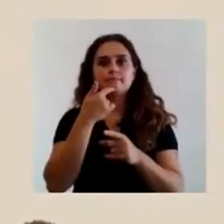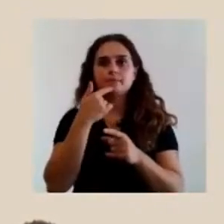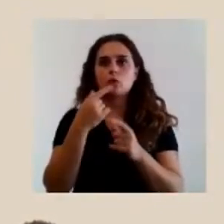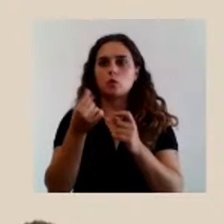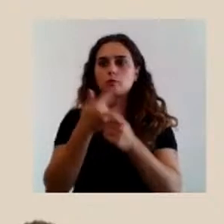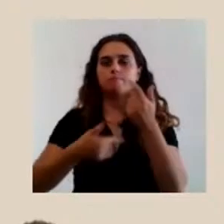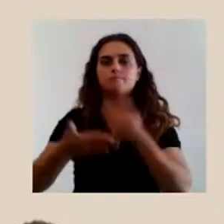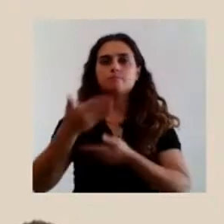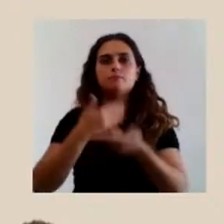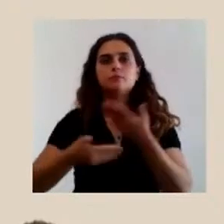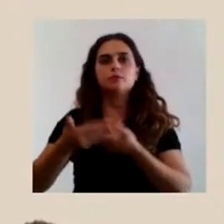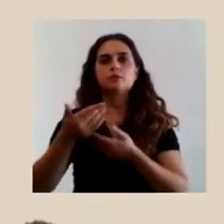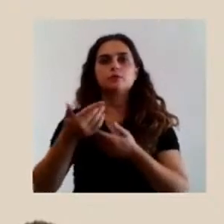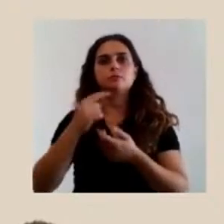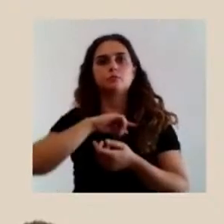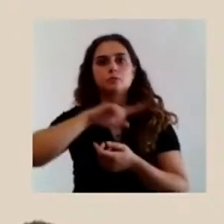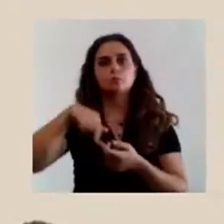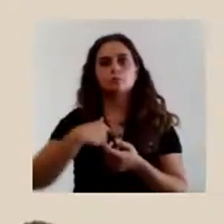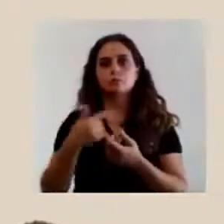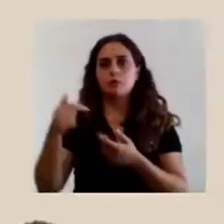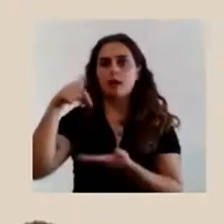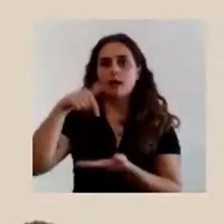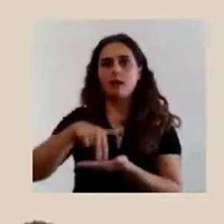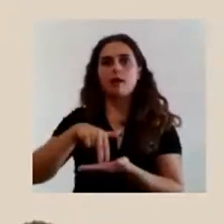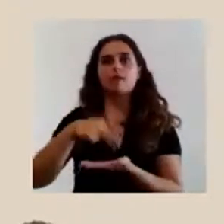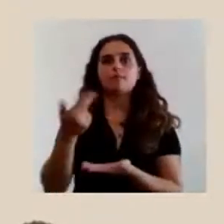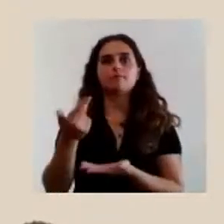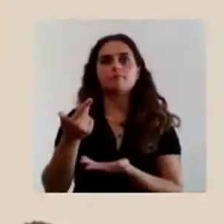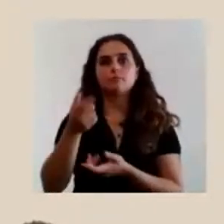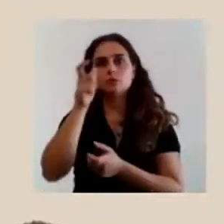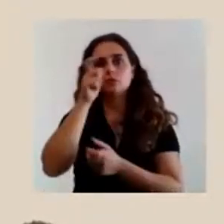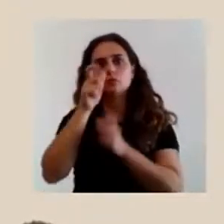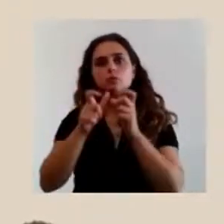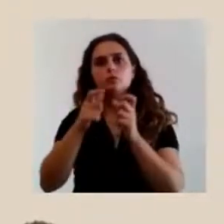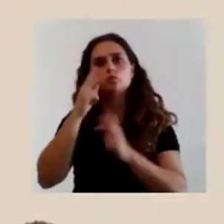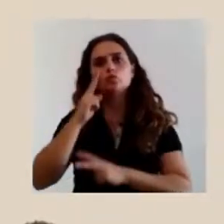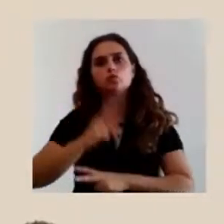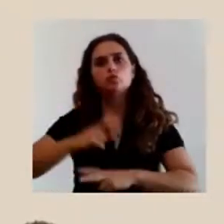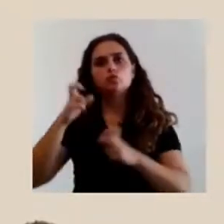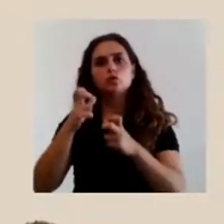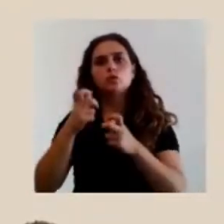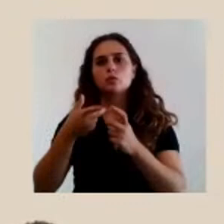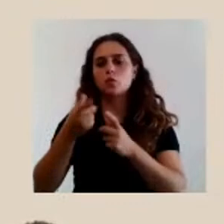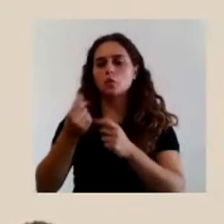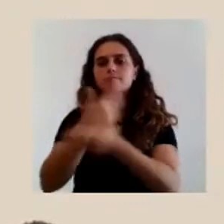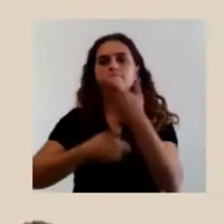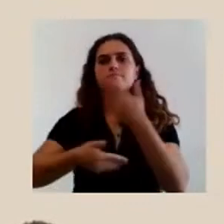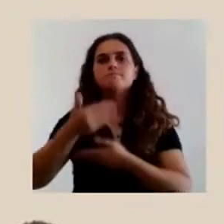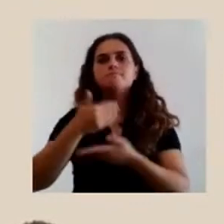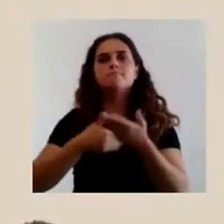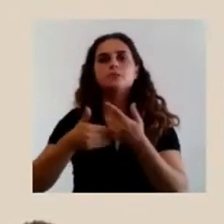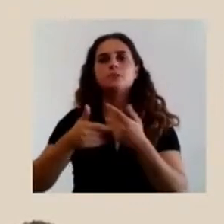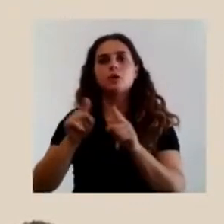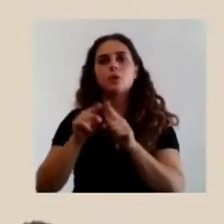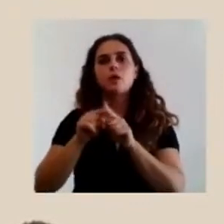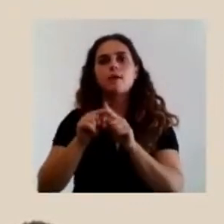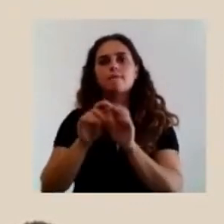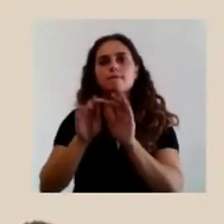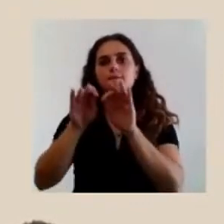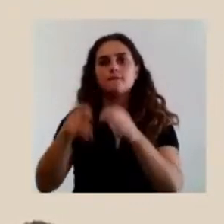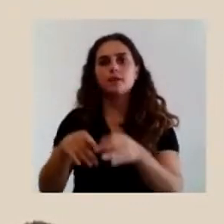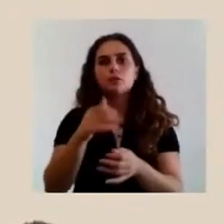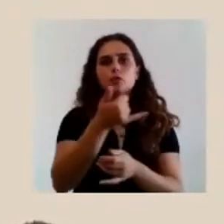commercial facial classifying systems. Specifically, they found that the commercial classifiers had error rates ranging